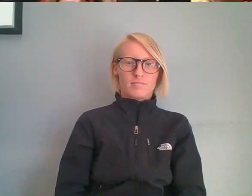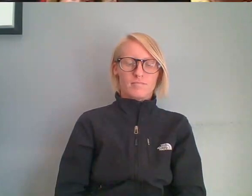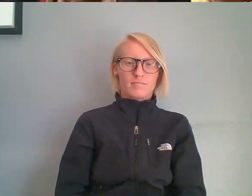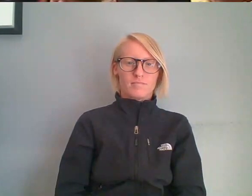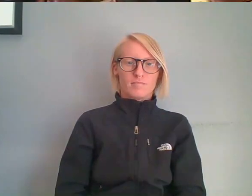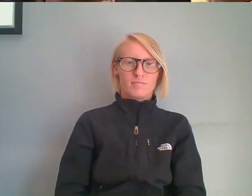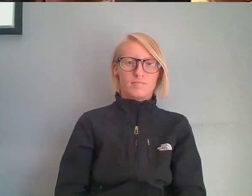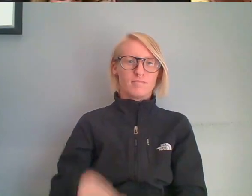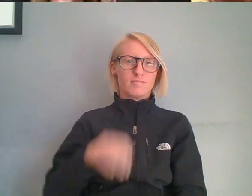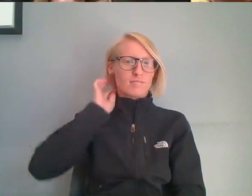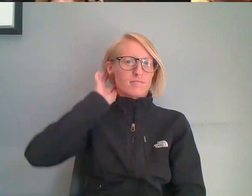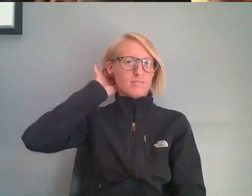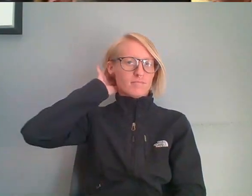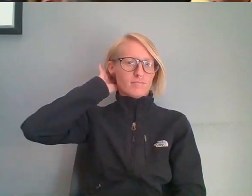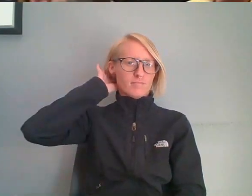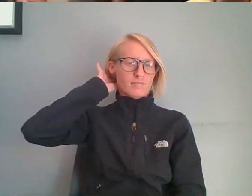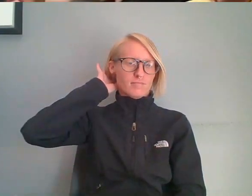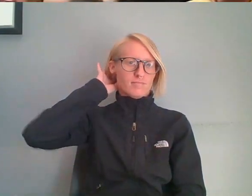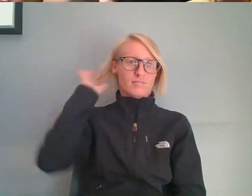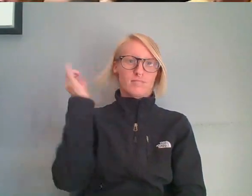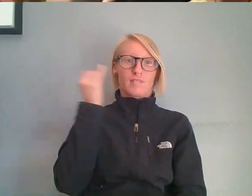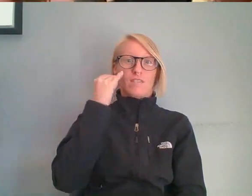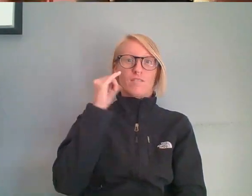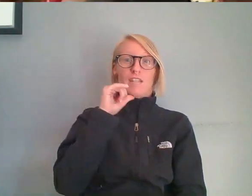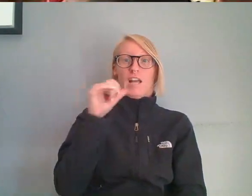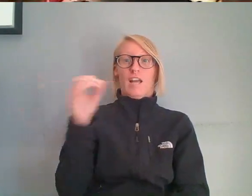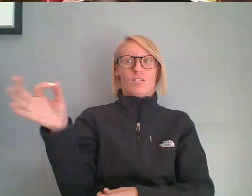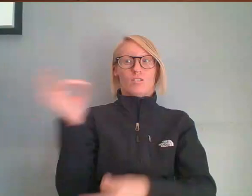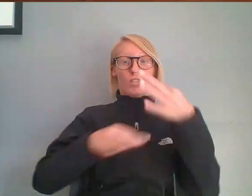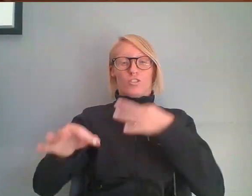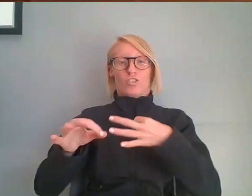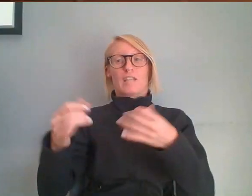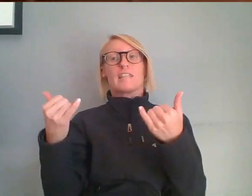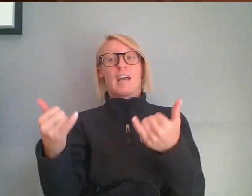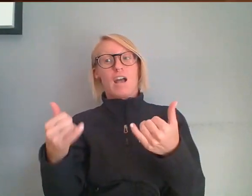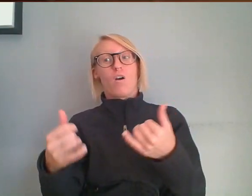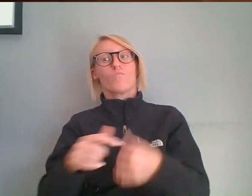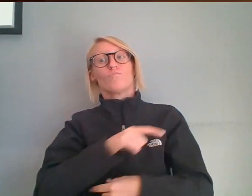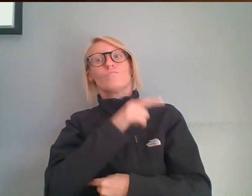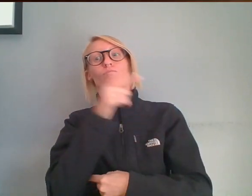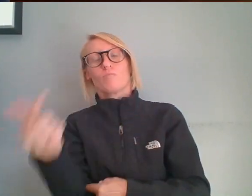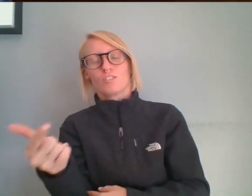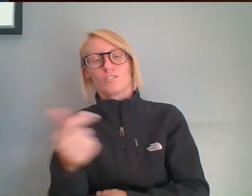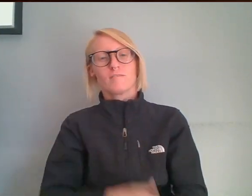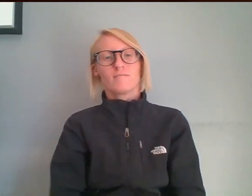If you have not switched, switch, please. If you have not switched, switch, please.